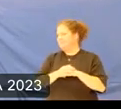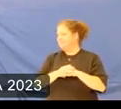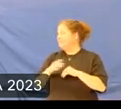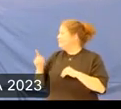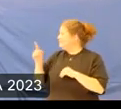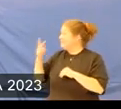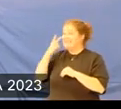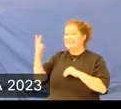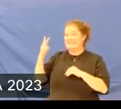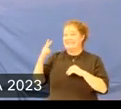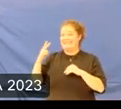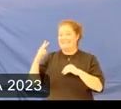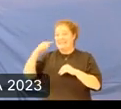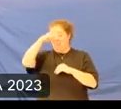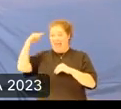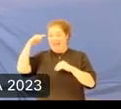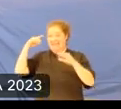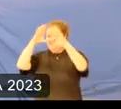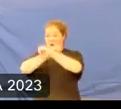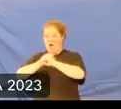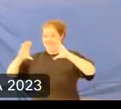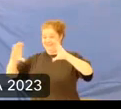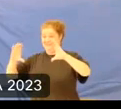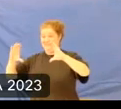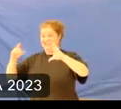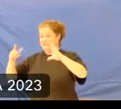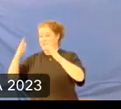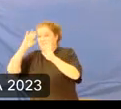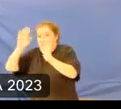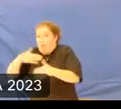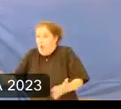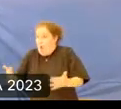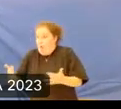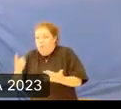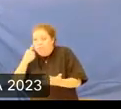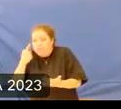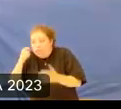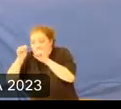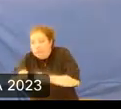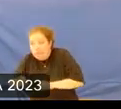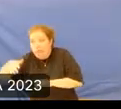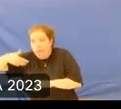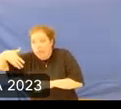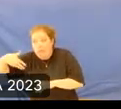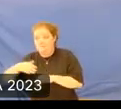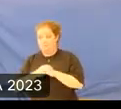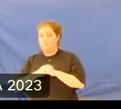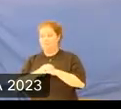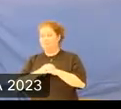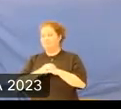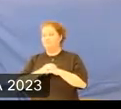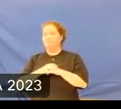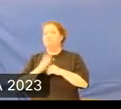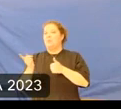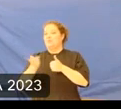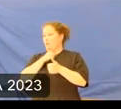time you see one of these, we're talking about dark matter. Good. Okay, first trick, obvious, right? The first